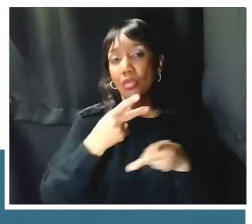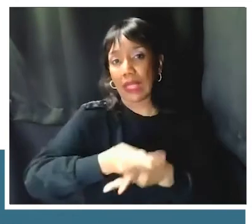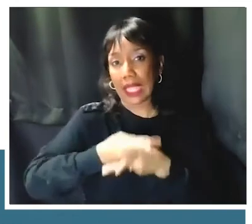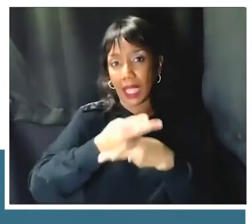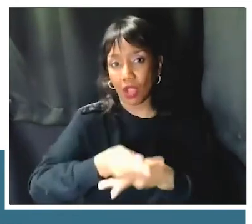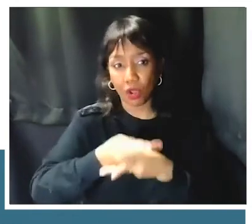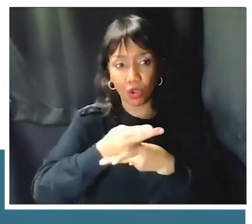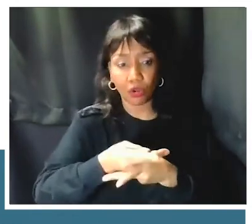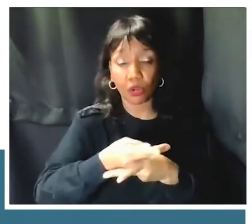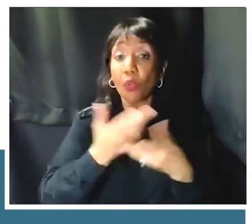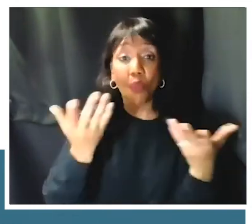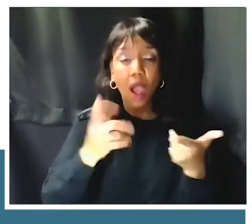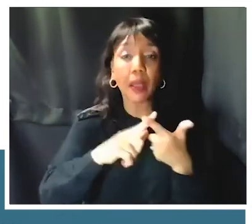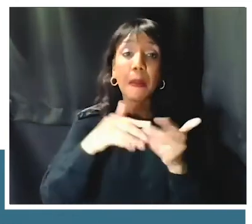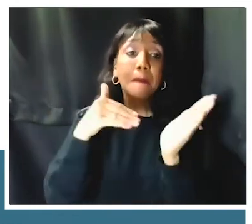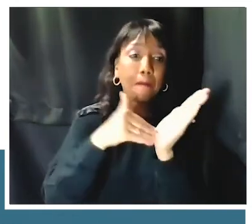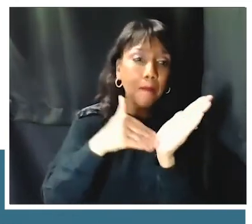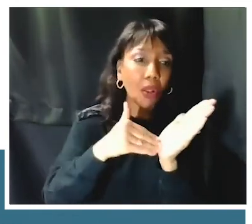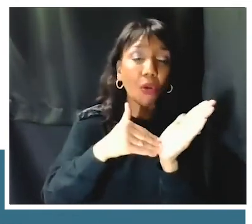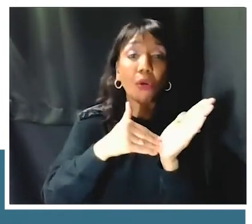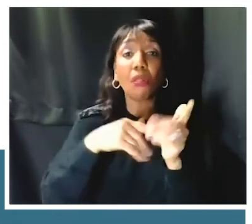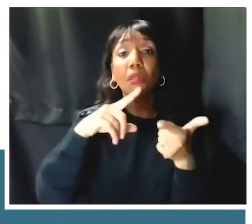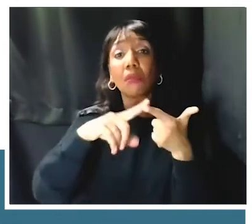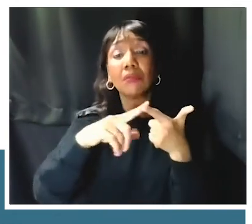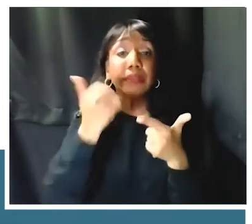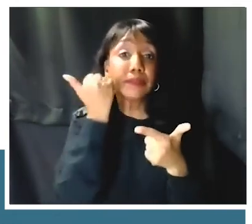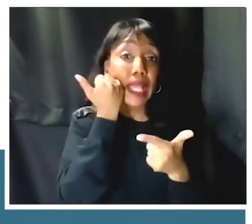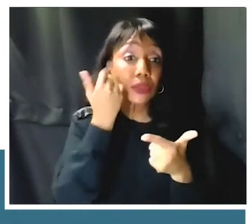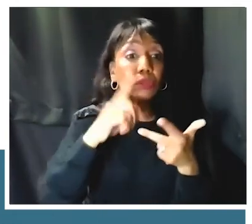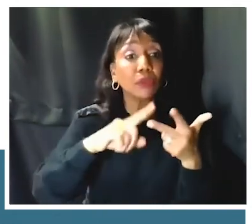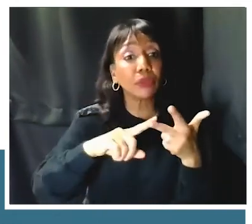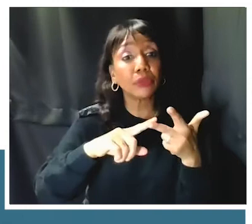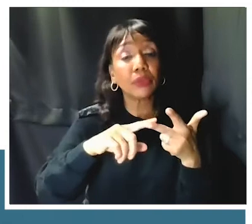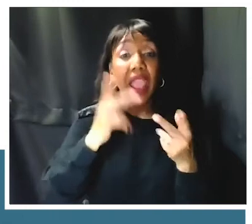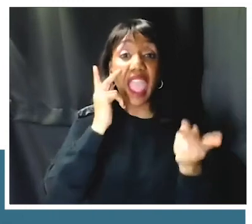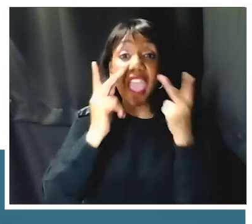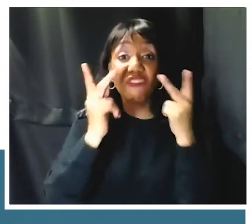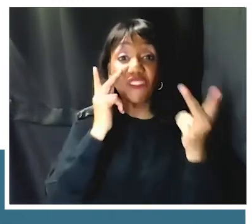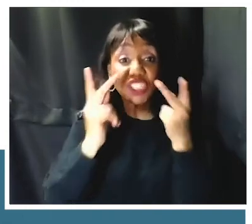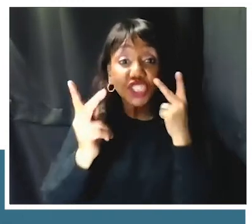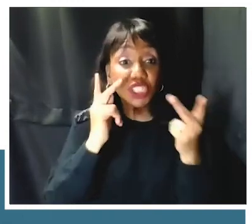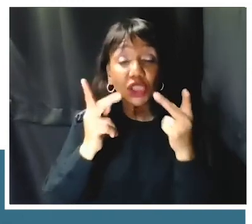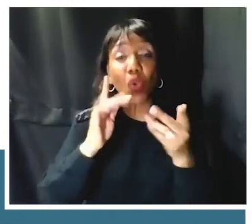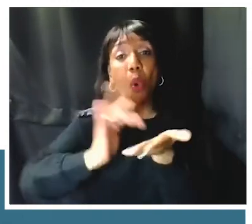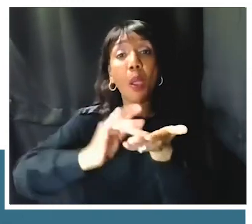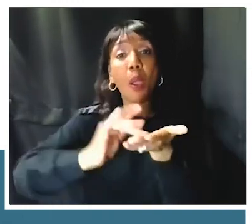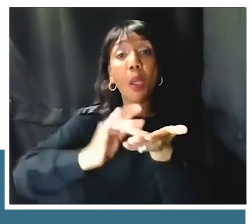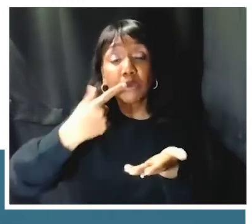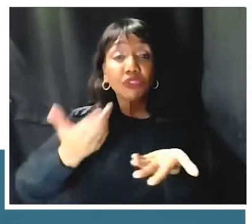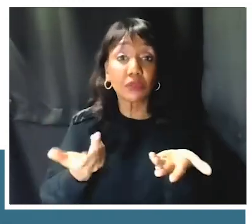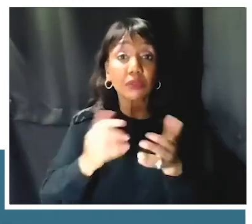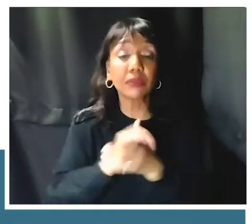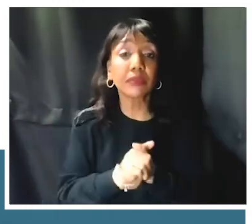healthcare bills. These include things like payment to your medical, dental, and vision providers or